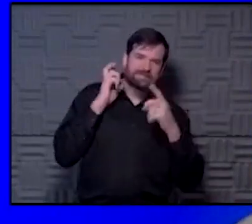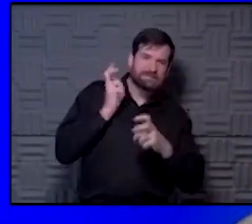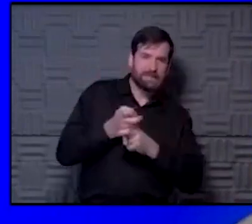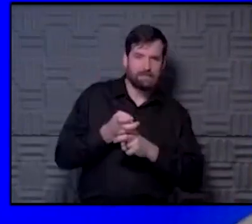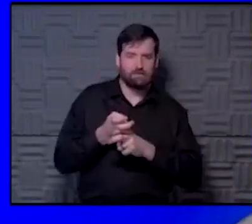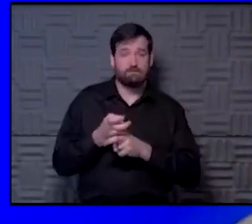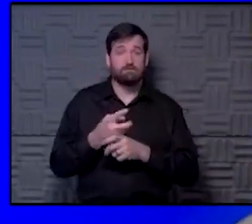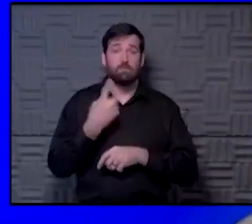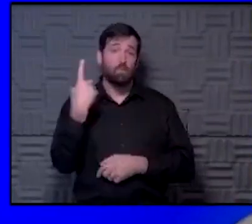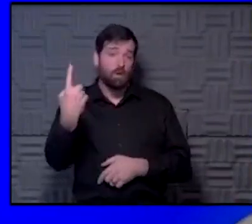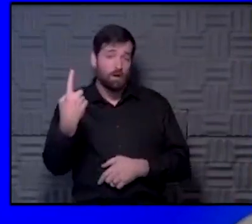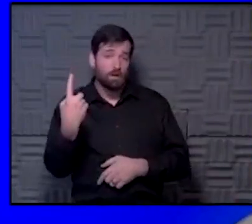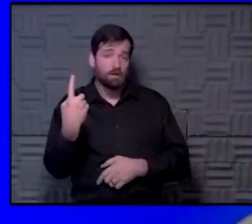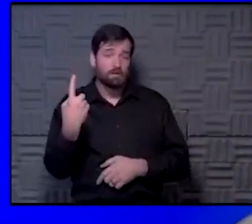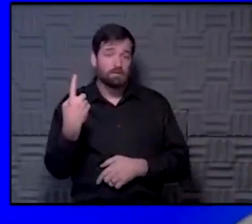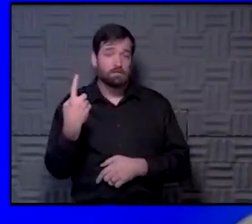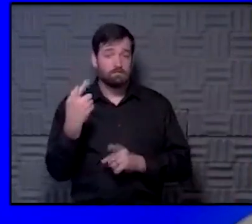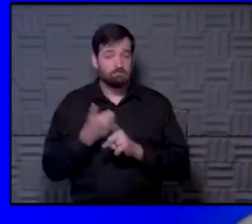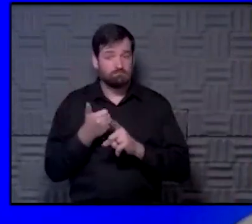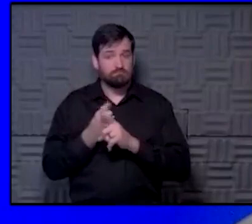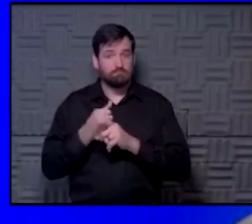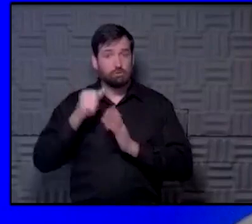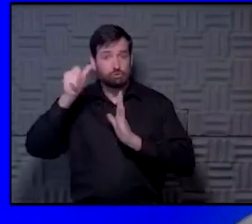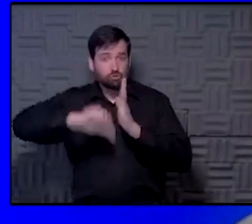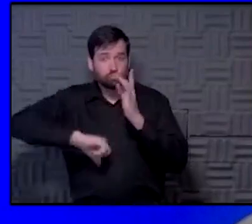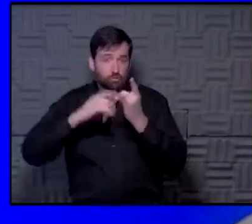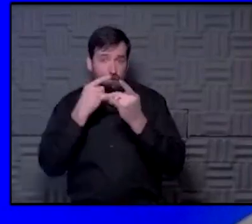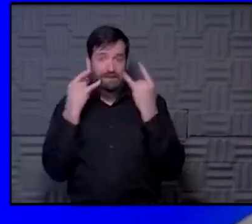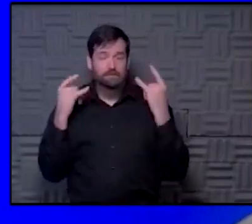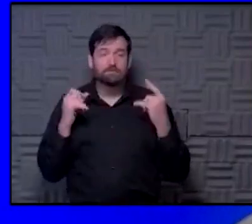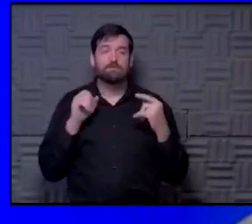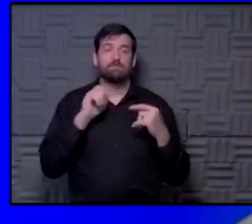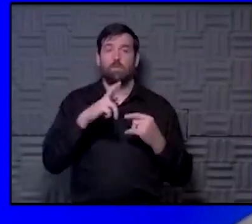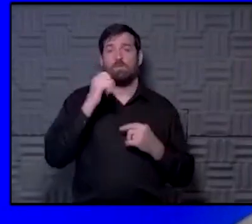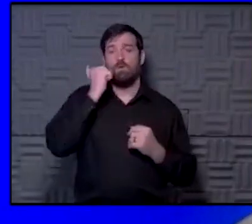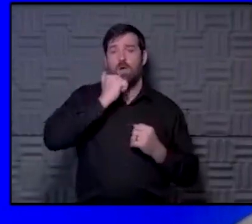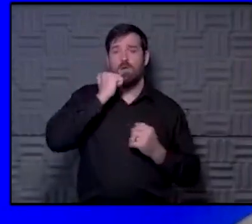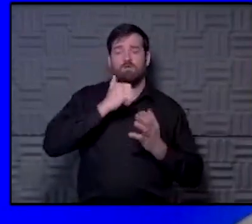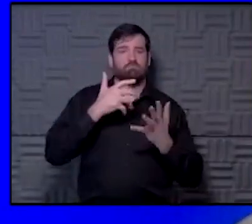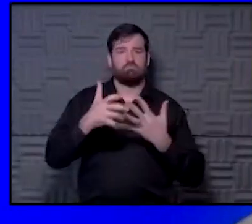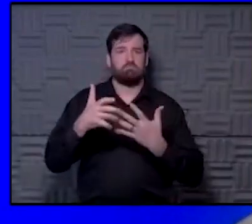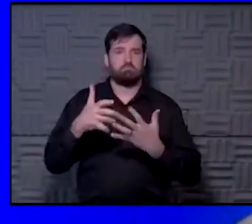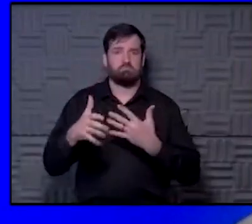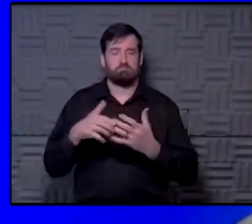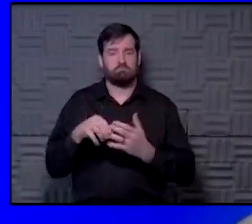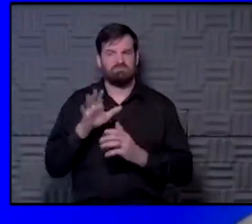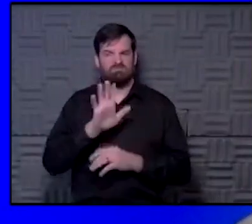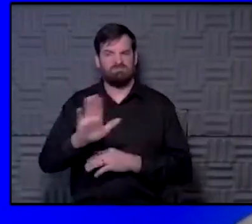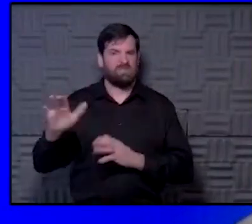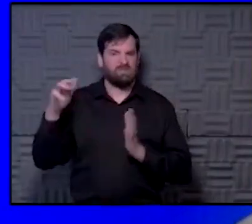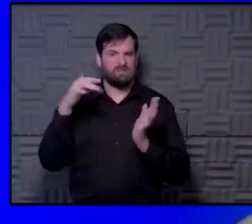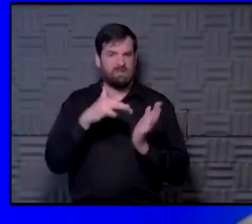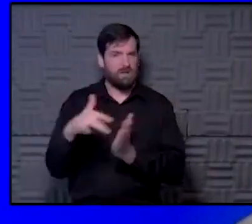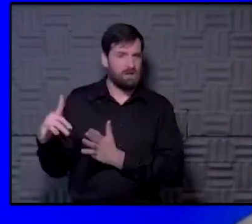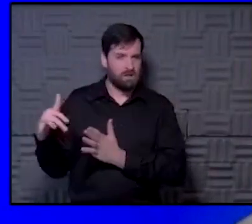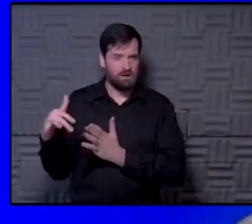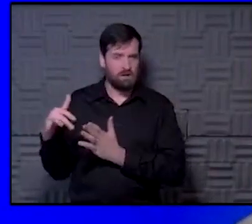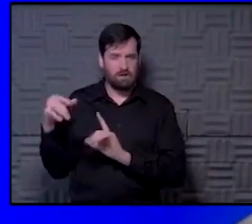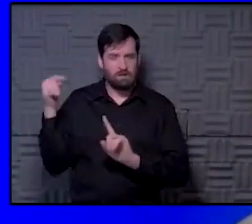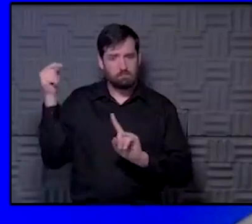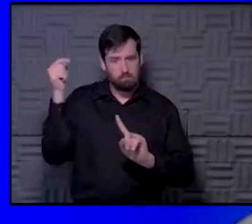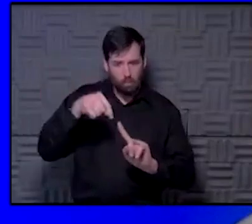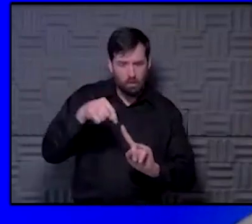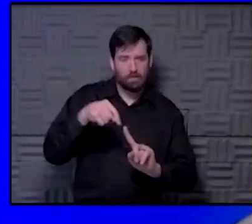a single mask that is a surgical mask or one of the cotton masks. And again, the study that they based a lot of that guidance on